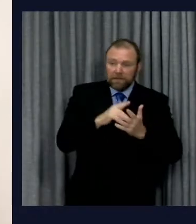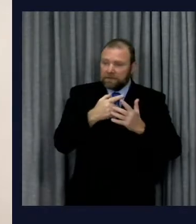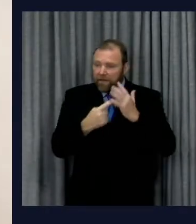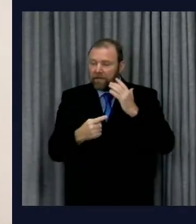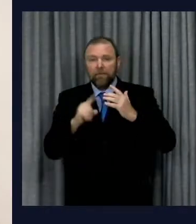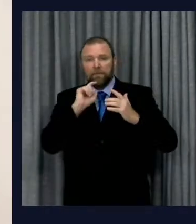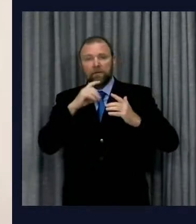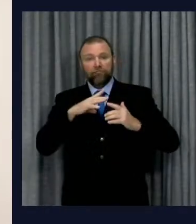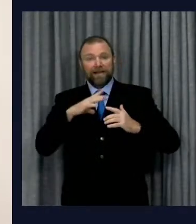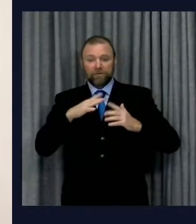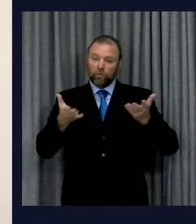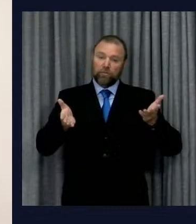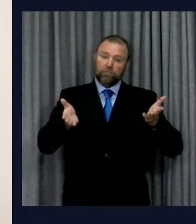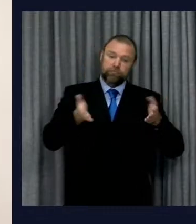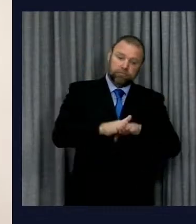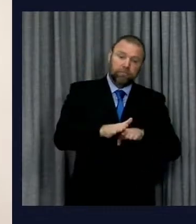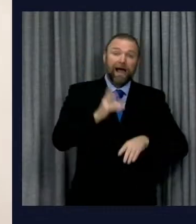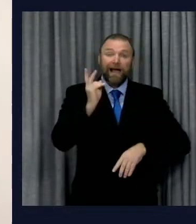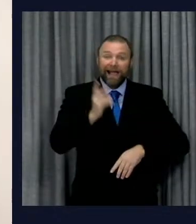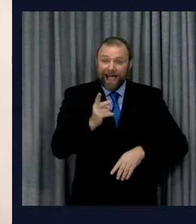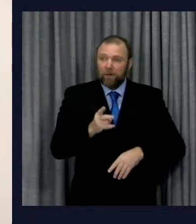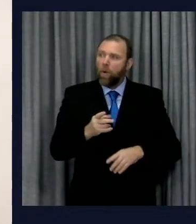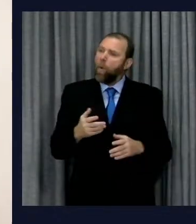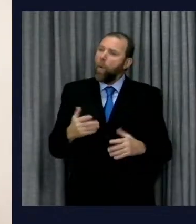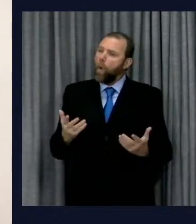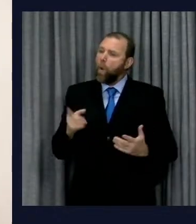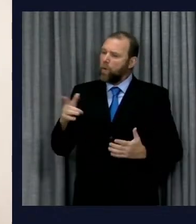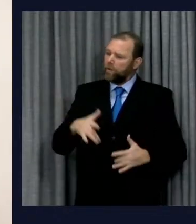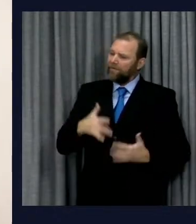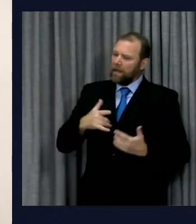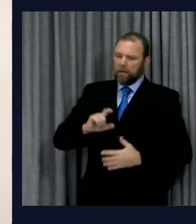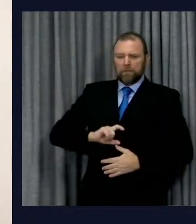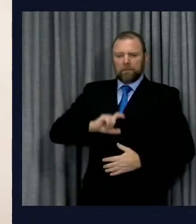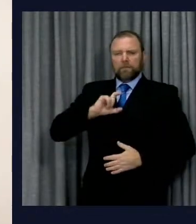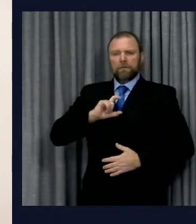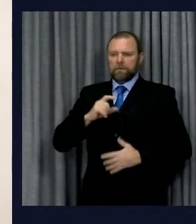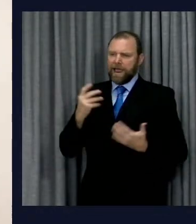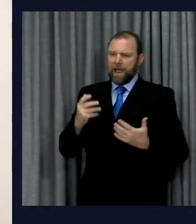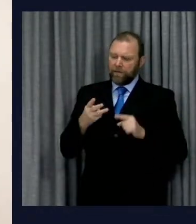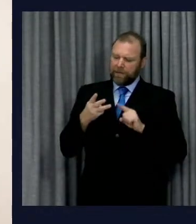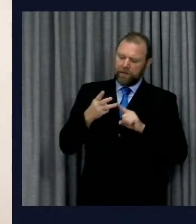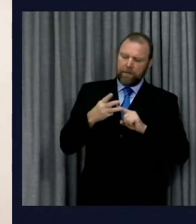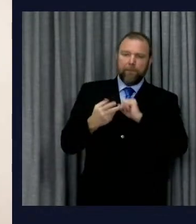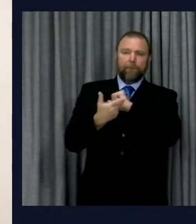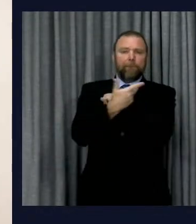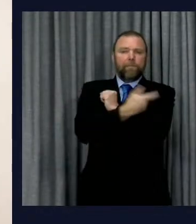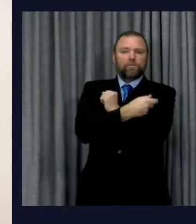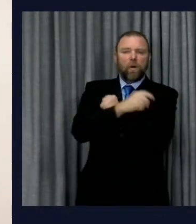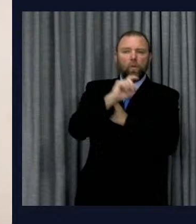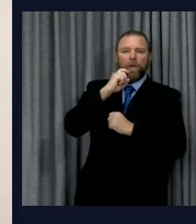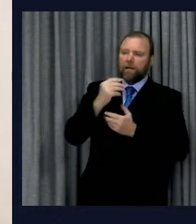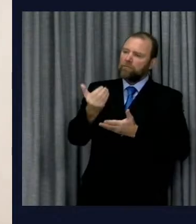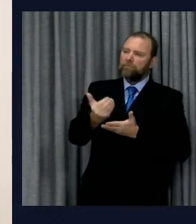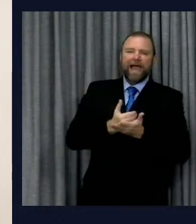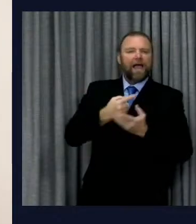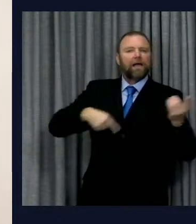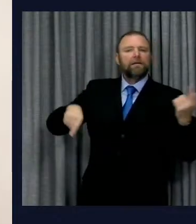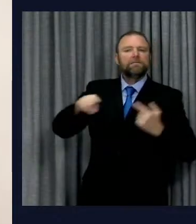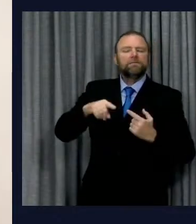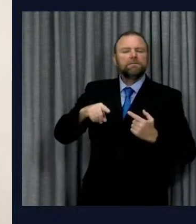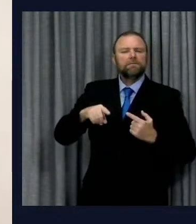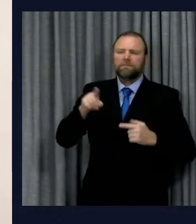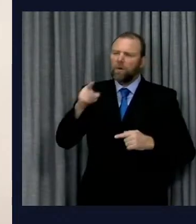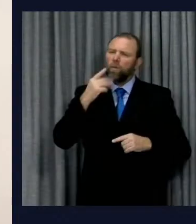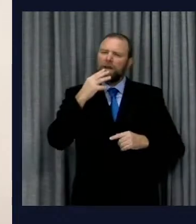and restructure again? Or do you have faith that the booster programme will protect the people of Wales? And after the booster rollout